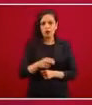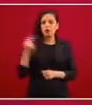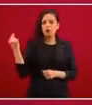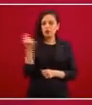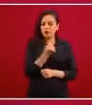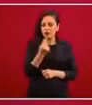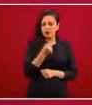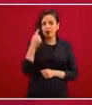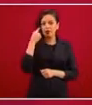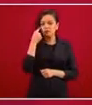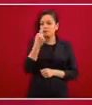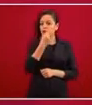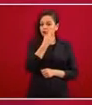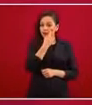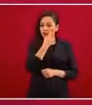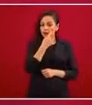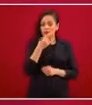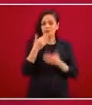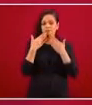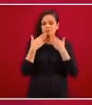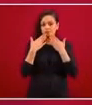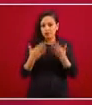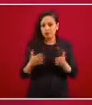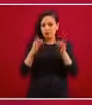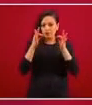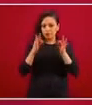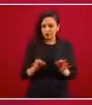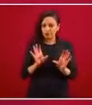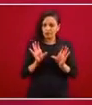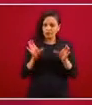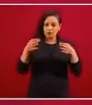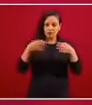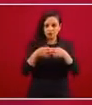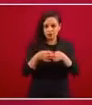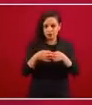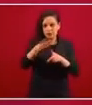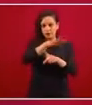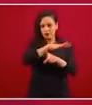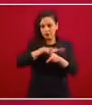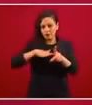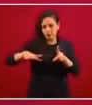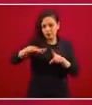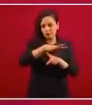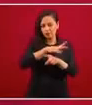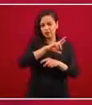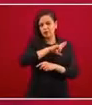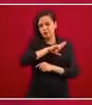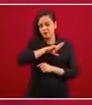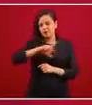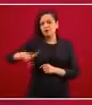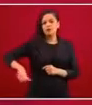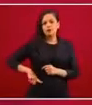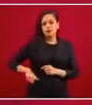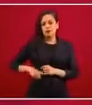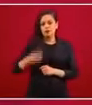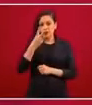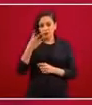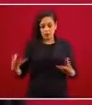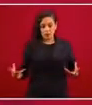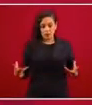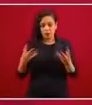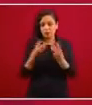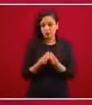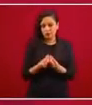be distracting, that can be a distractor from our main objective, that is working in close